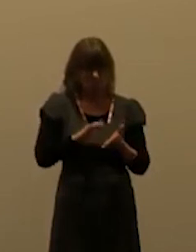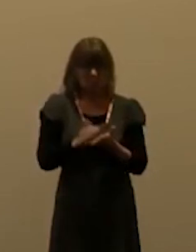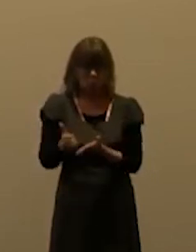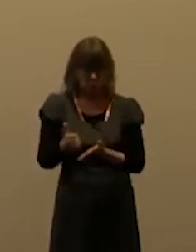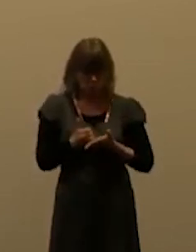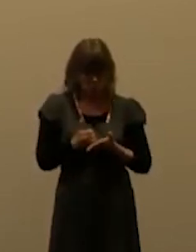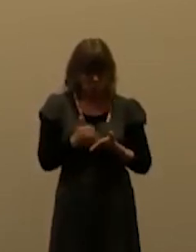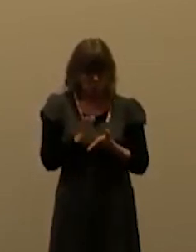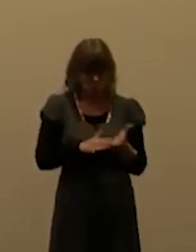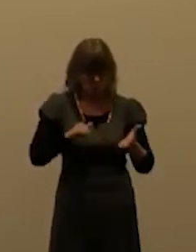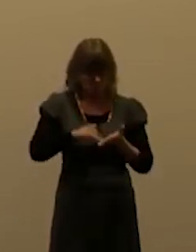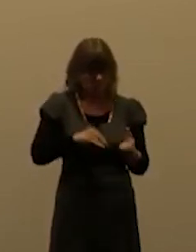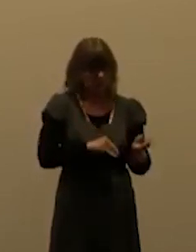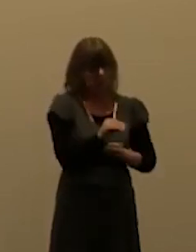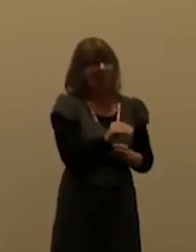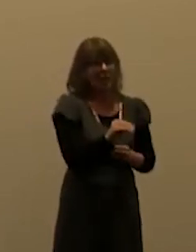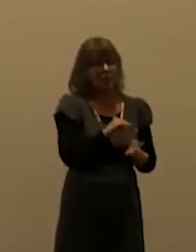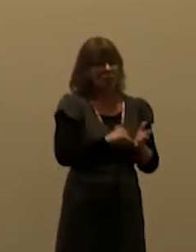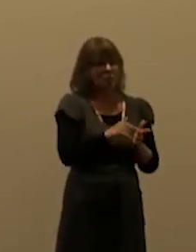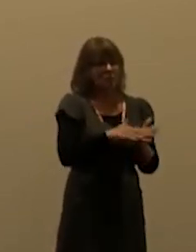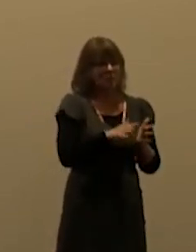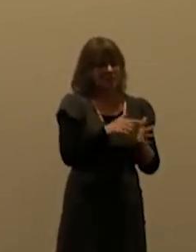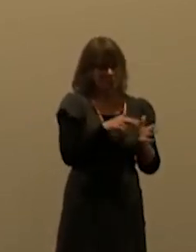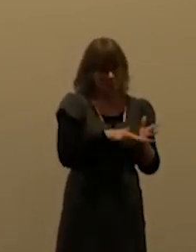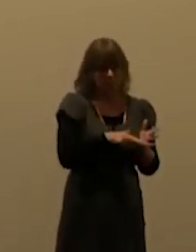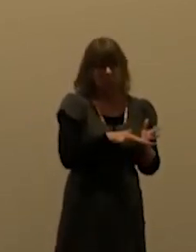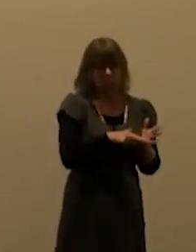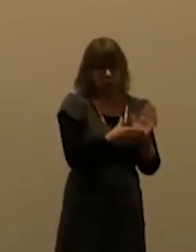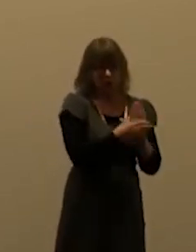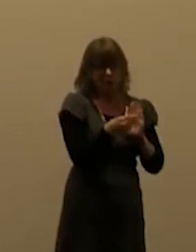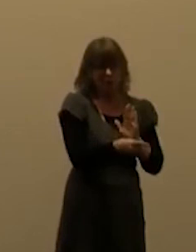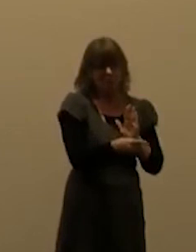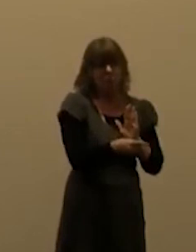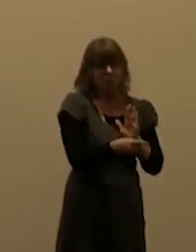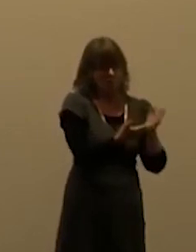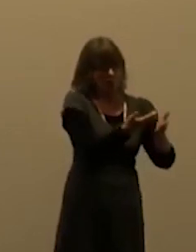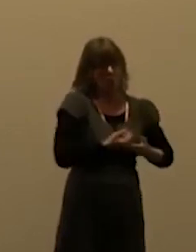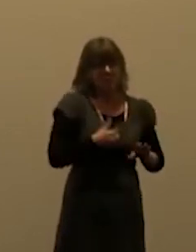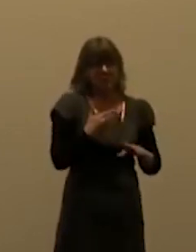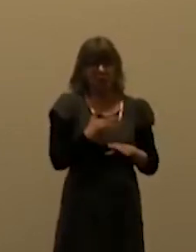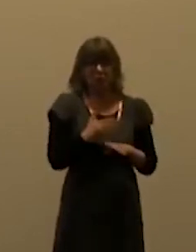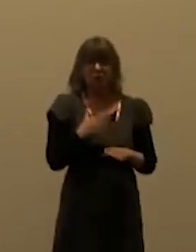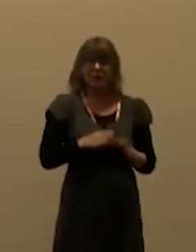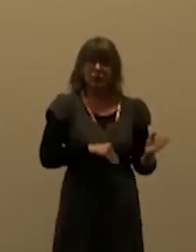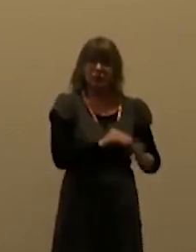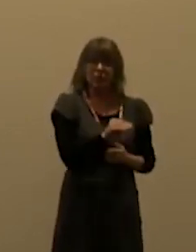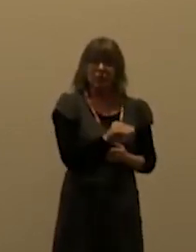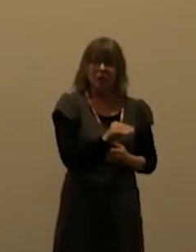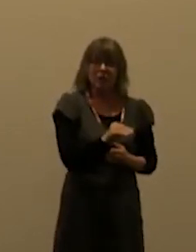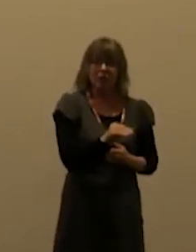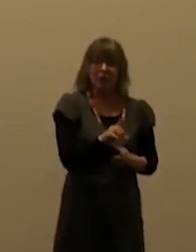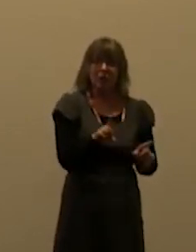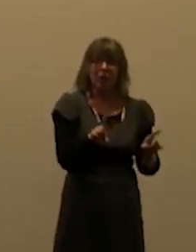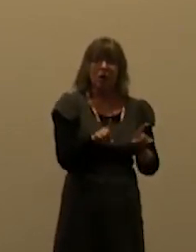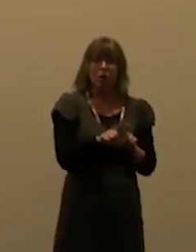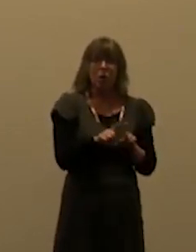go to the paid providers like Simian Cloud, for example. That's the only other one I know that really offers this kind of functionality. And I also did offer up